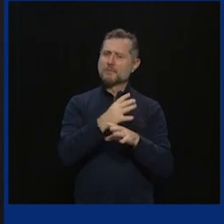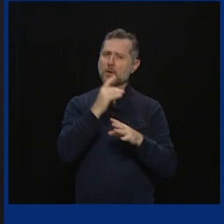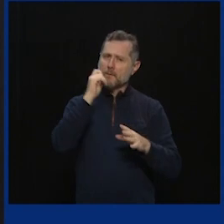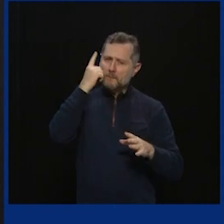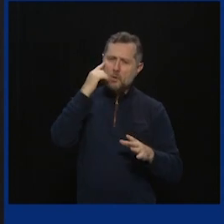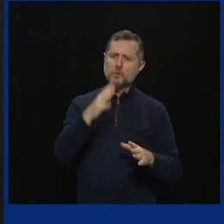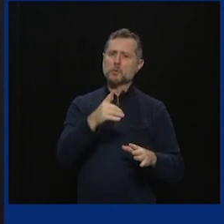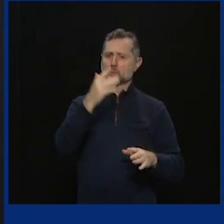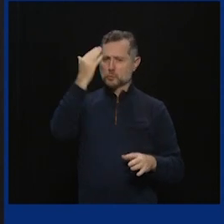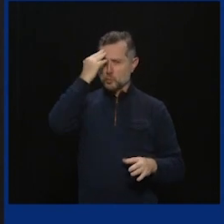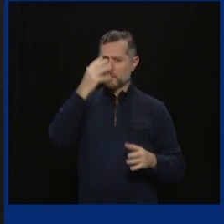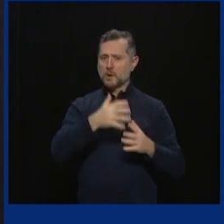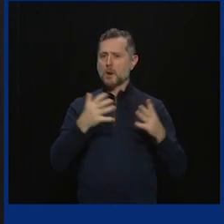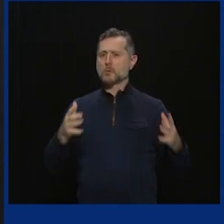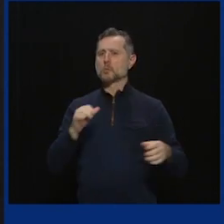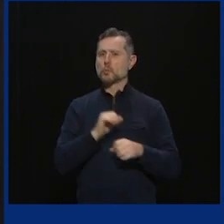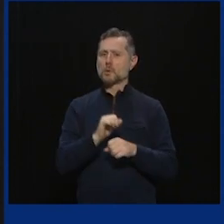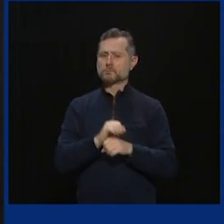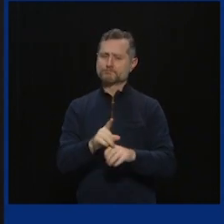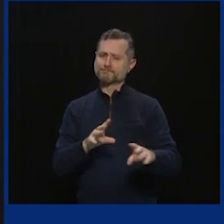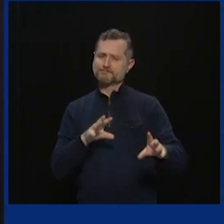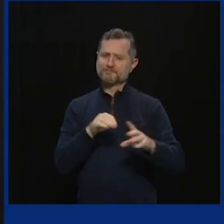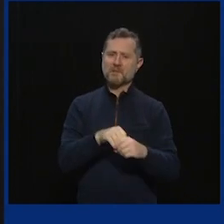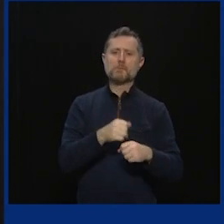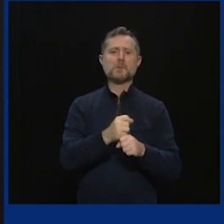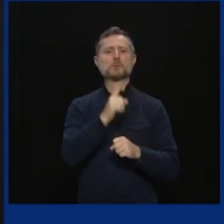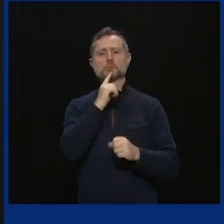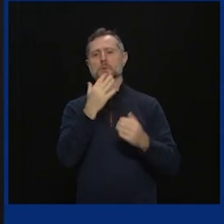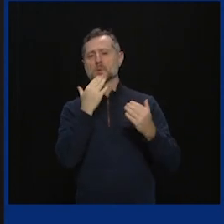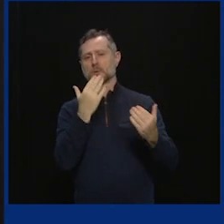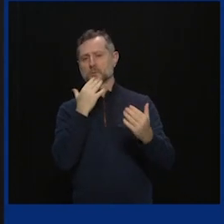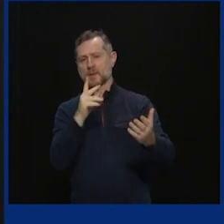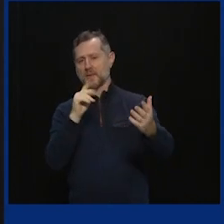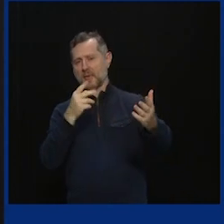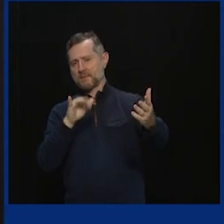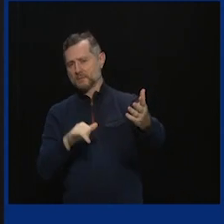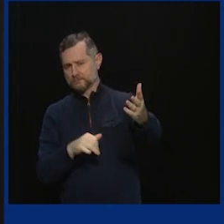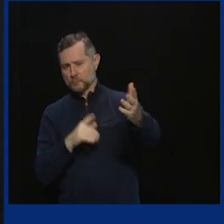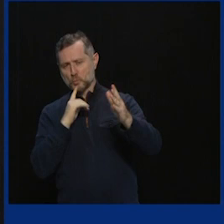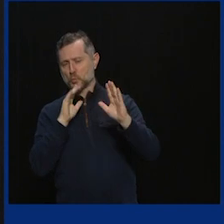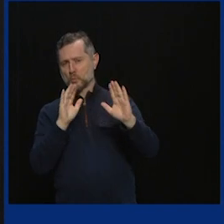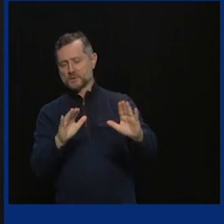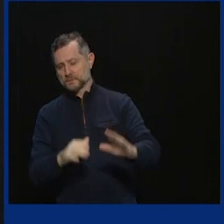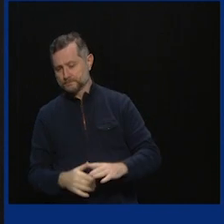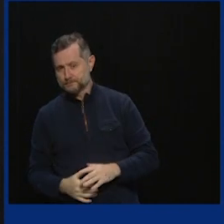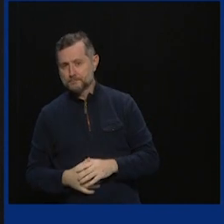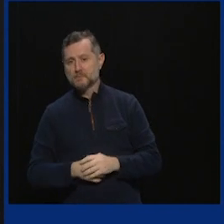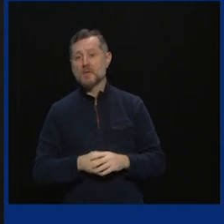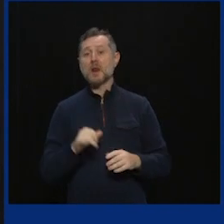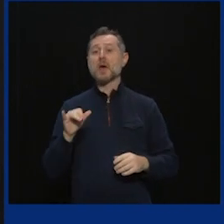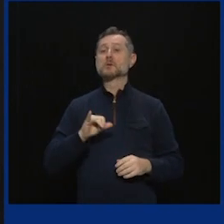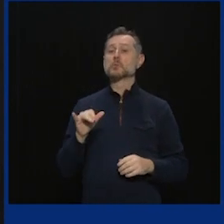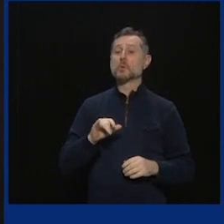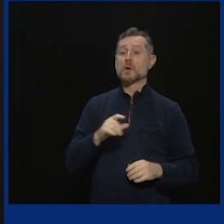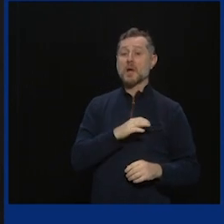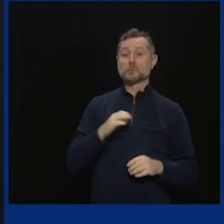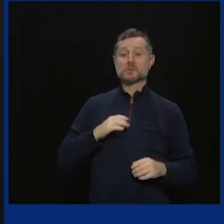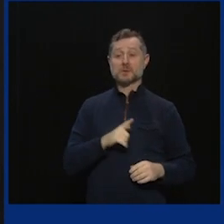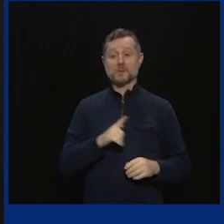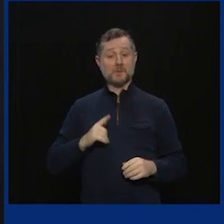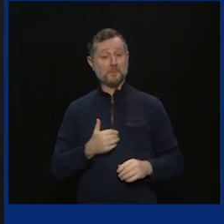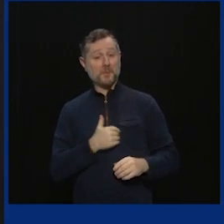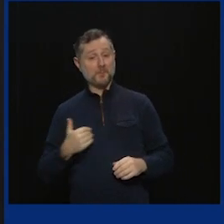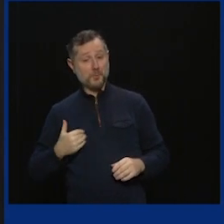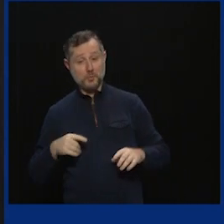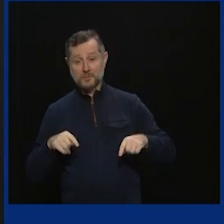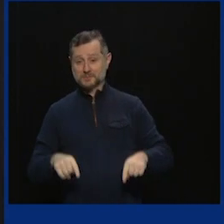year. And I have to thank Kathy, Wilde, and all the groups. As well as the council member mentioned, this is the historic first for